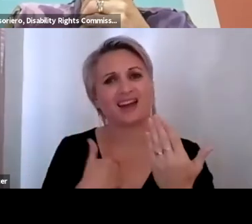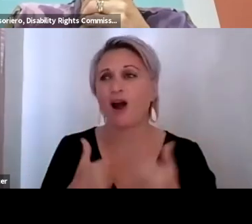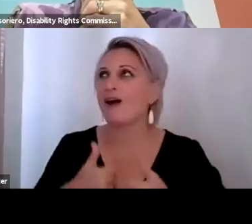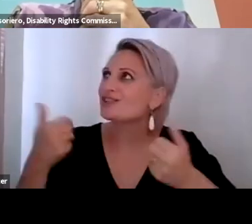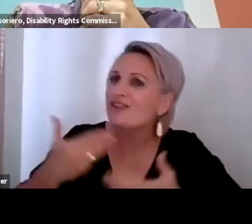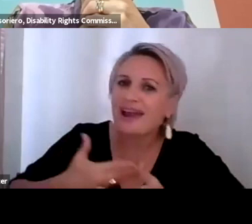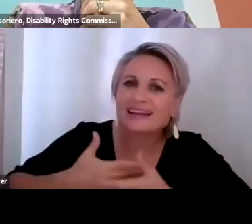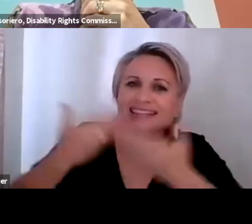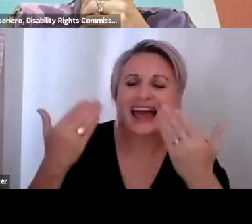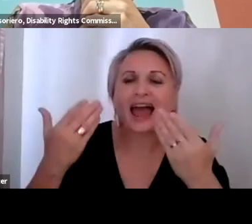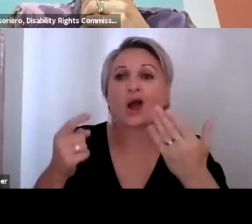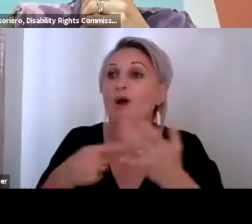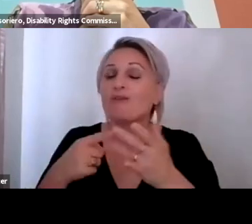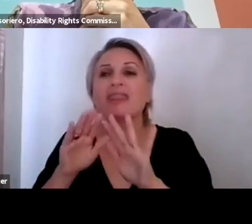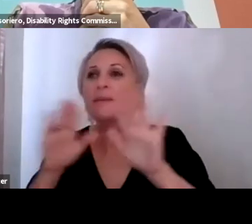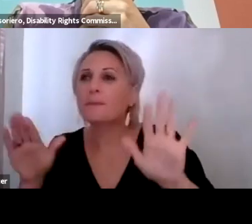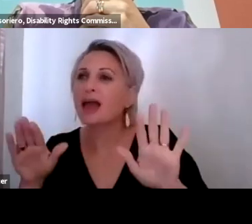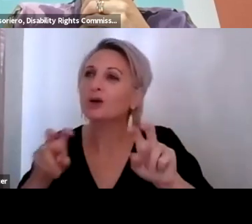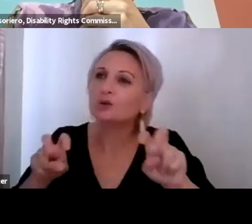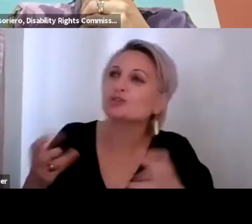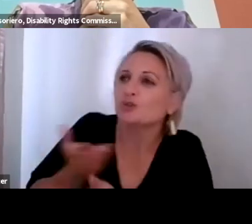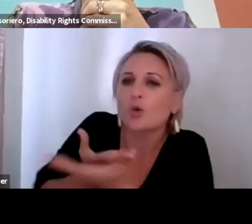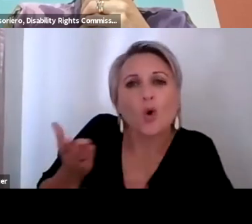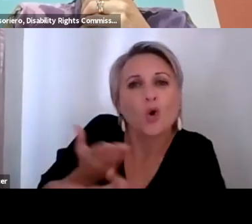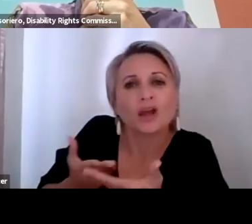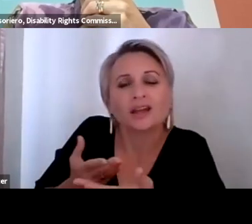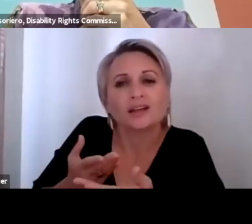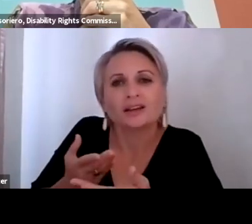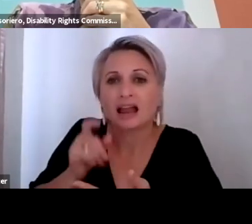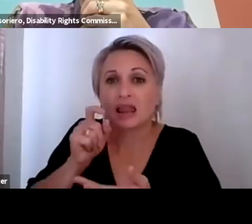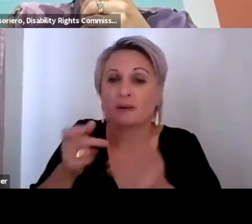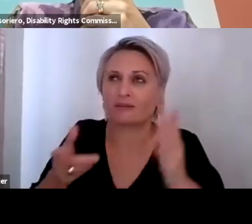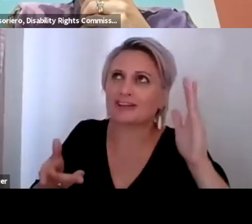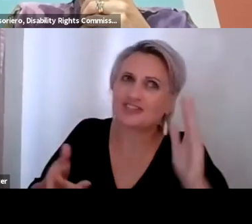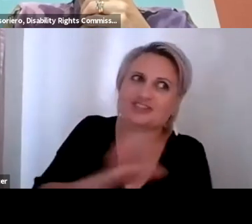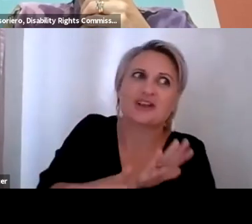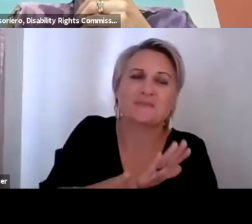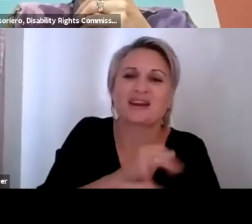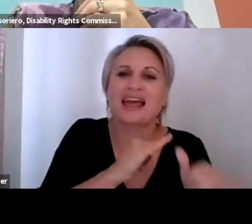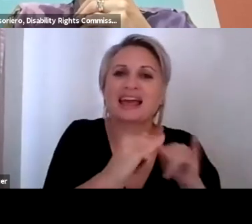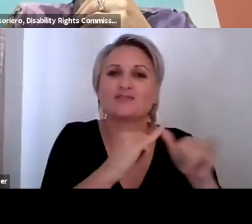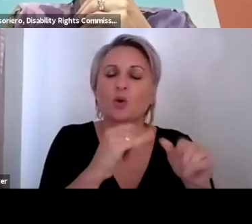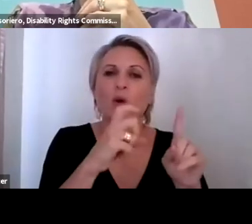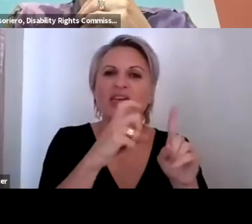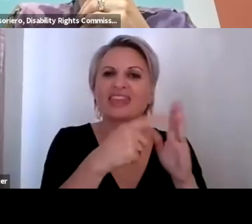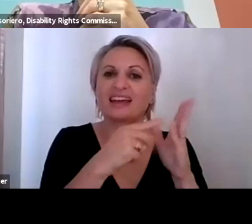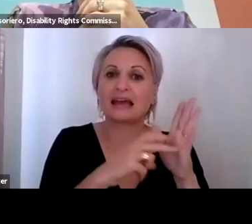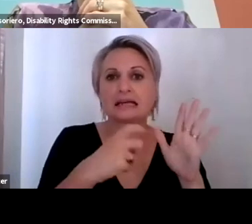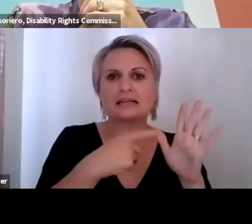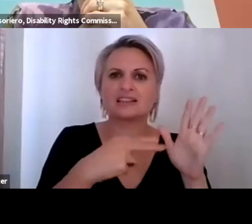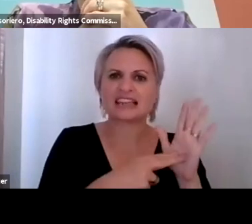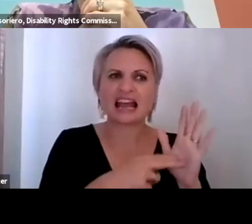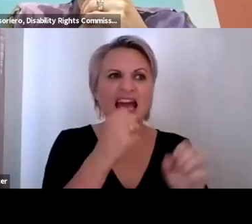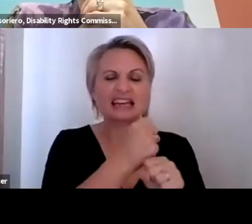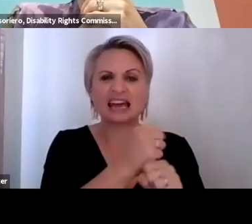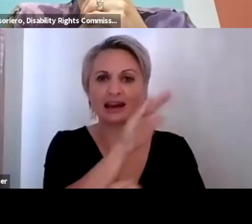of sitting on other panels and talking, had a bit of a disruptive interview with Duncan Gardner this morning. I'll have some words with him a